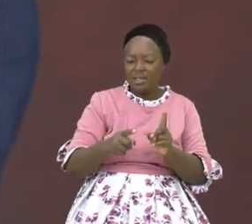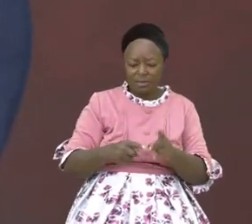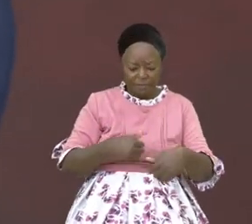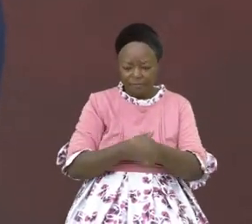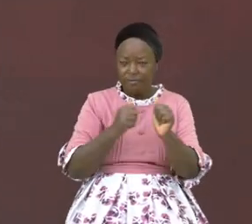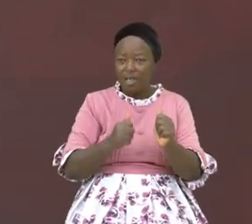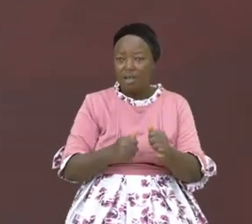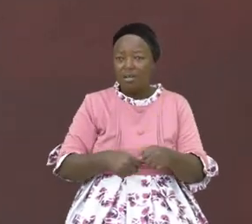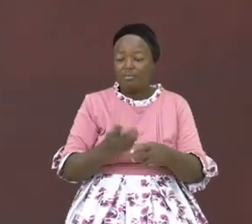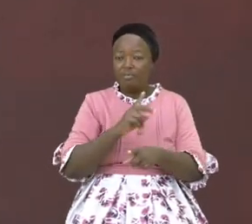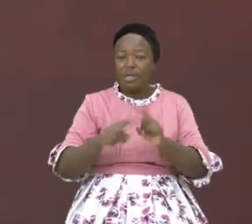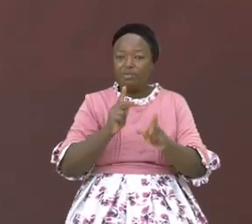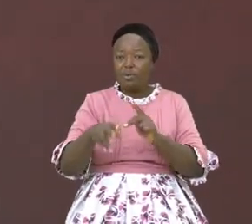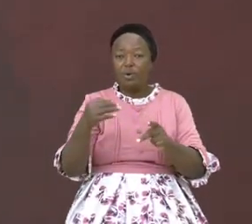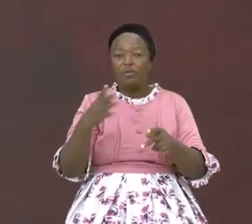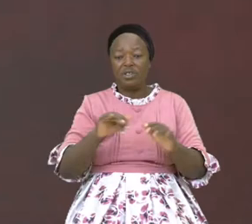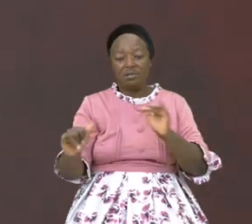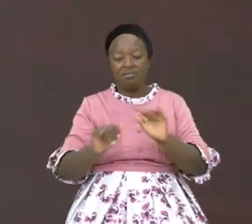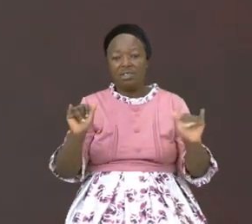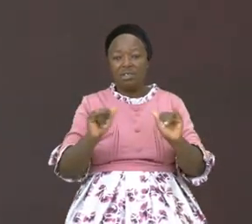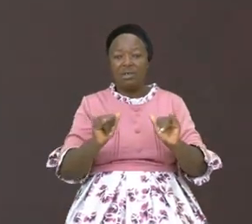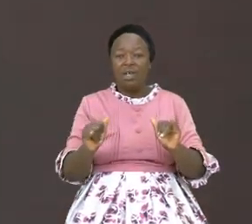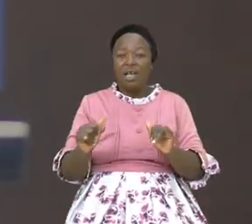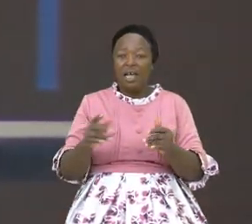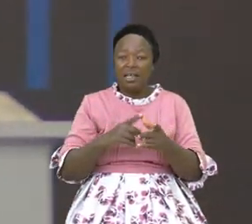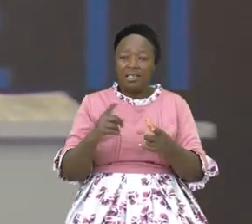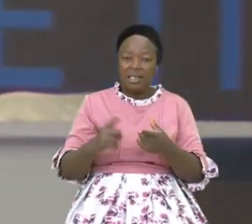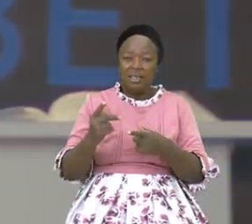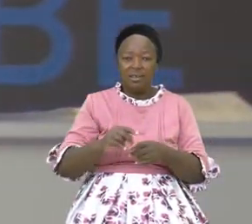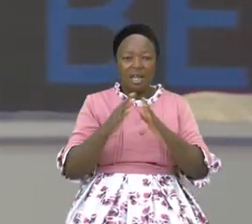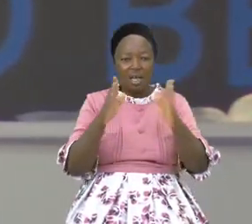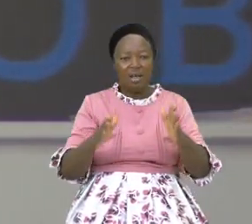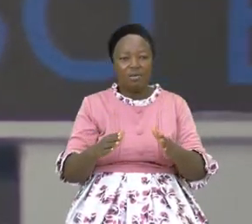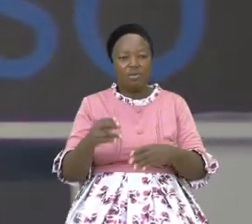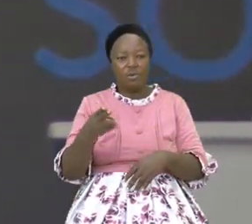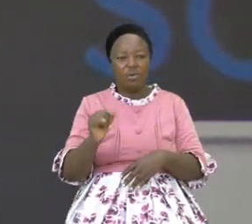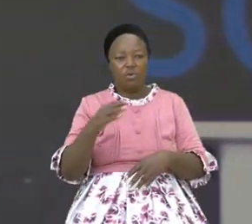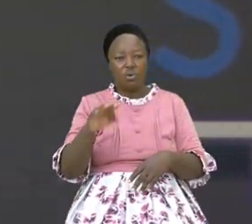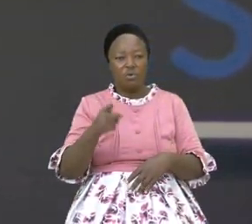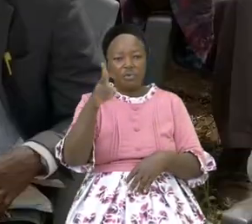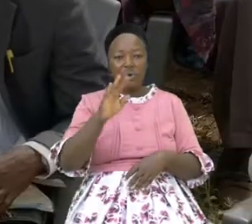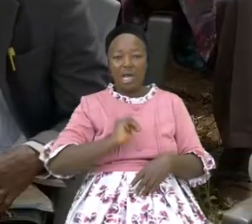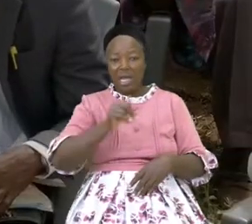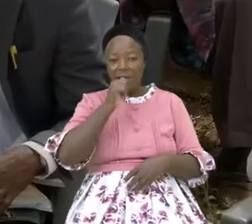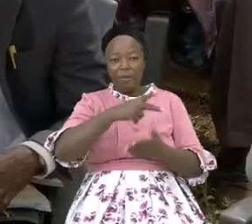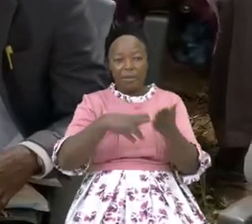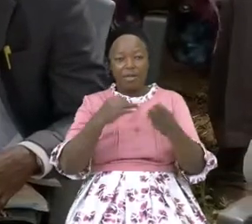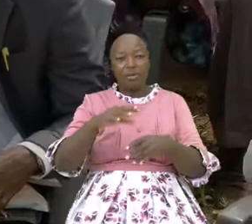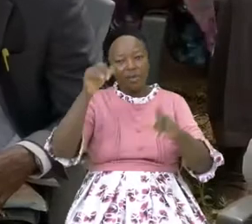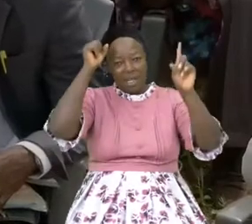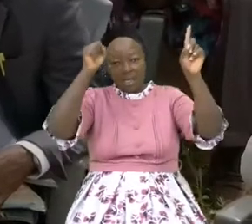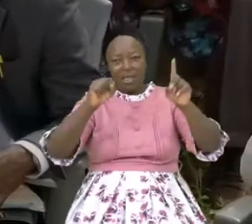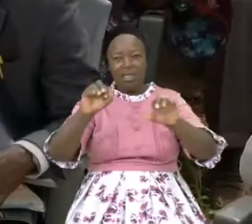the saints and of the household of God. I am part of his family. I